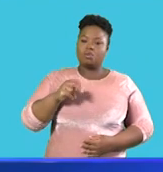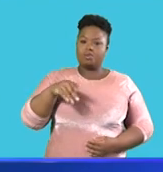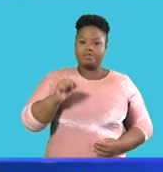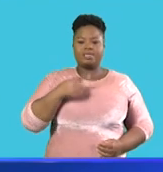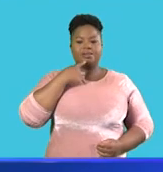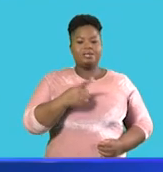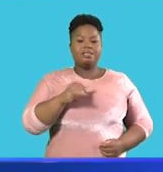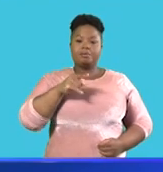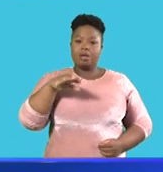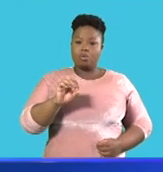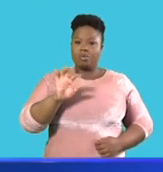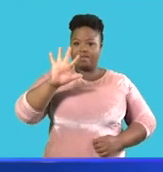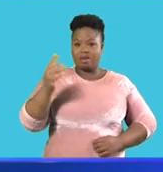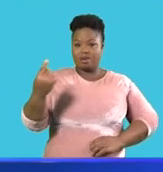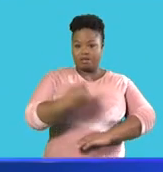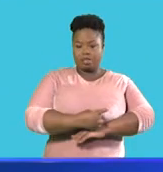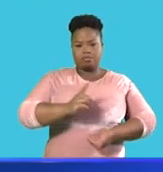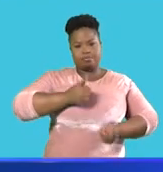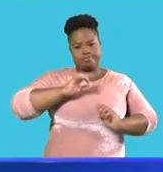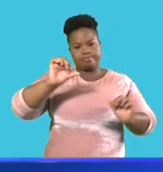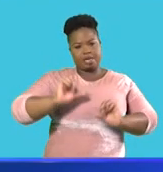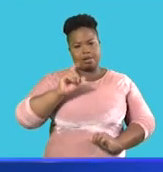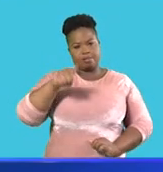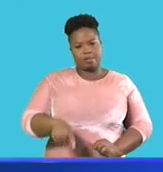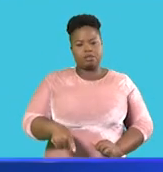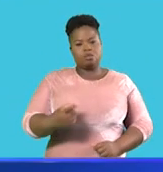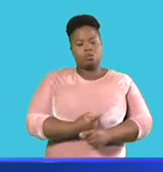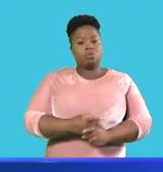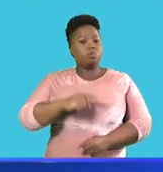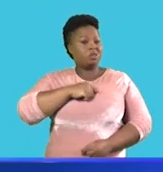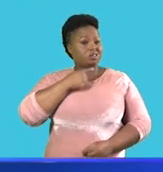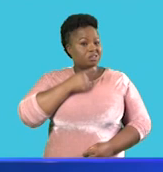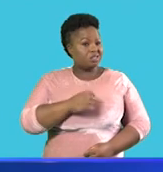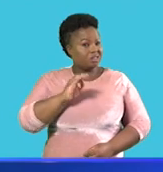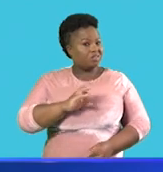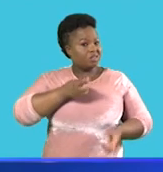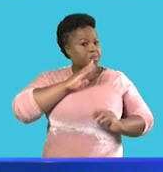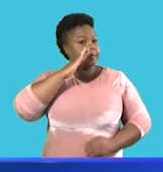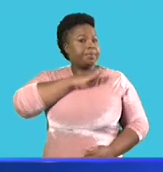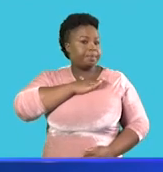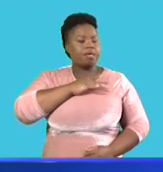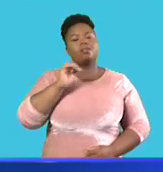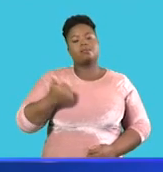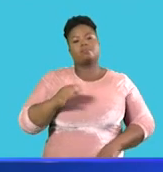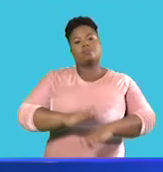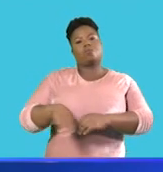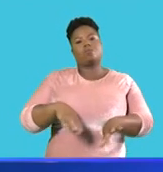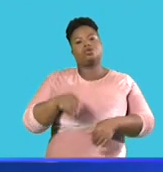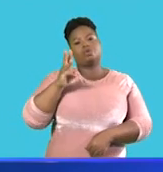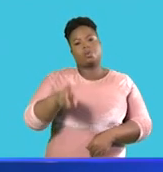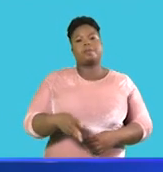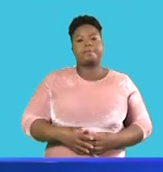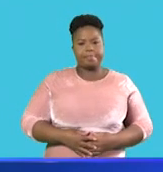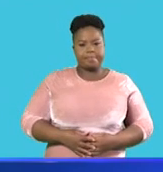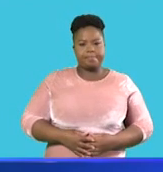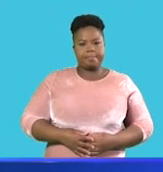ya Putco matsatsi a mahlano ho arabelleng ditletlebong tsa yona moo e hlalositseng hore e bang Putco e sa arabele karabelong ya yona e tlilo lebana le